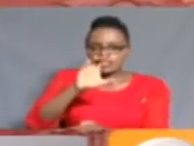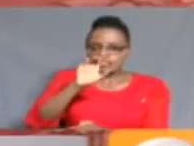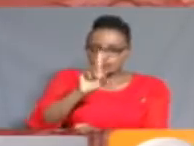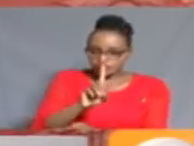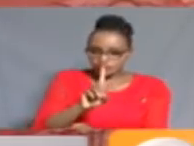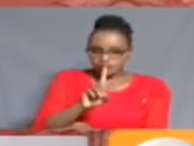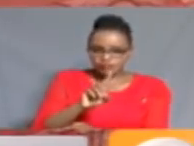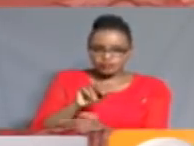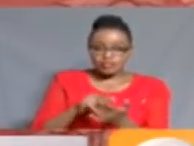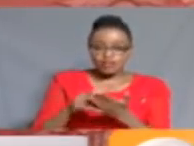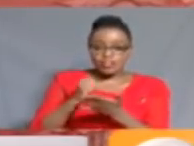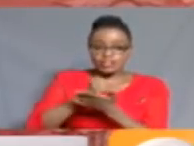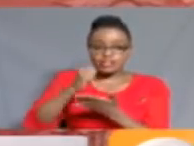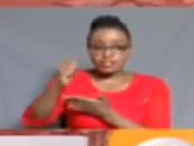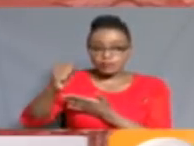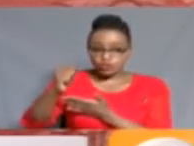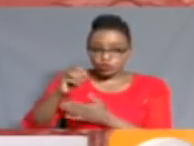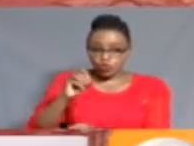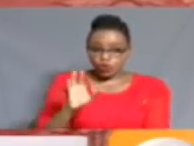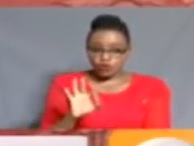The suspension of